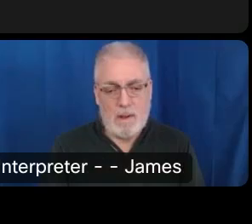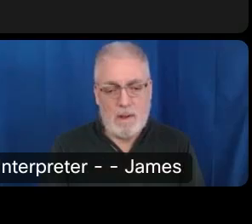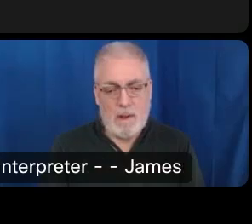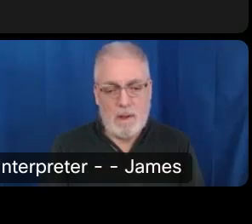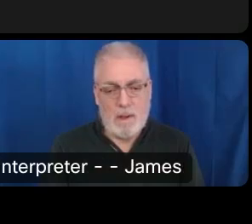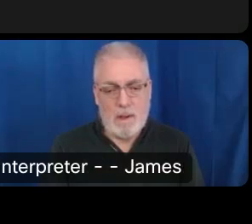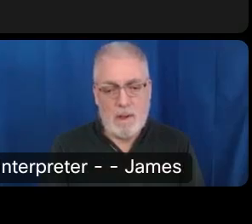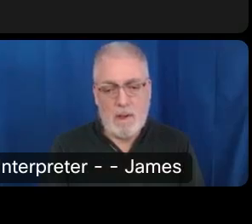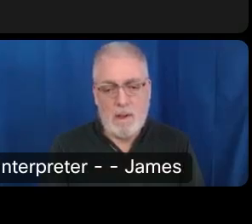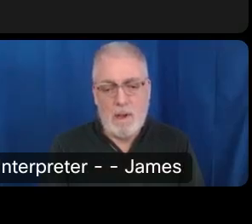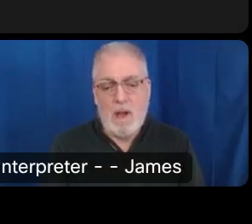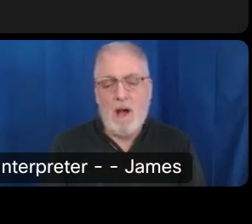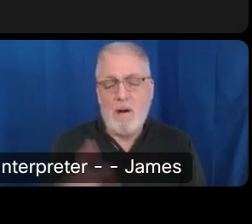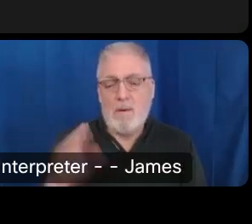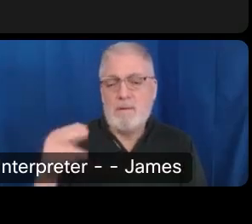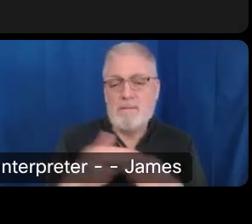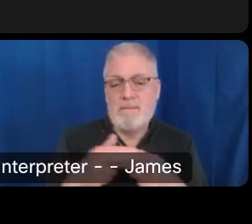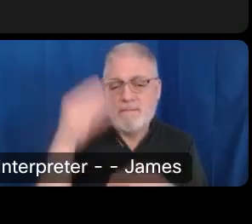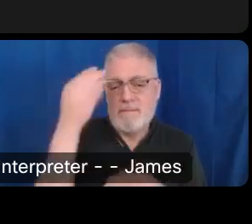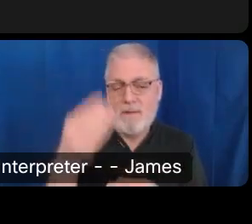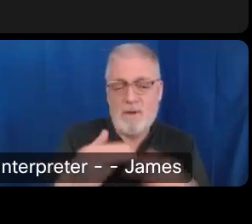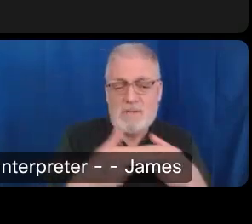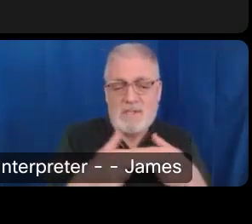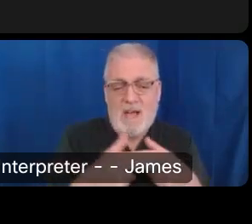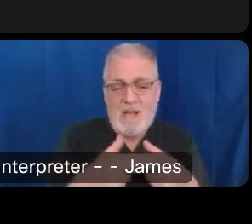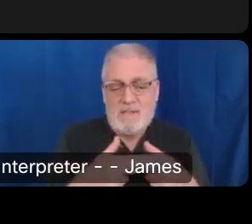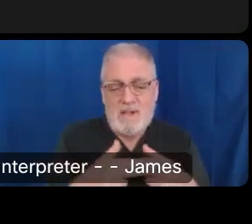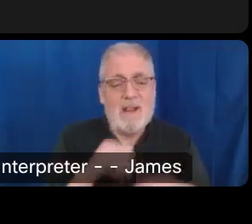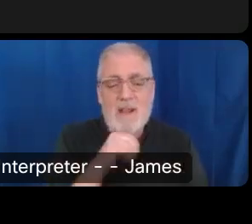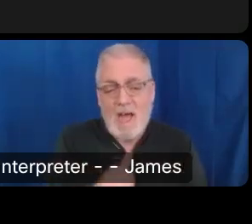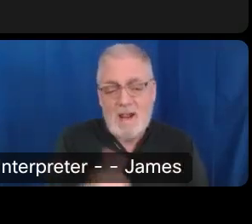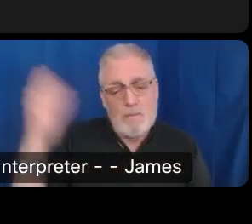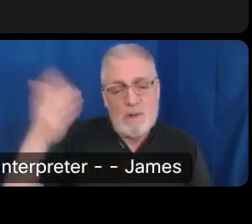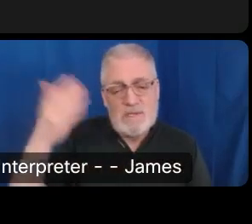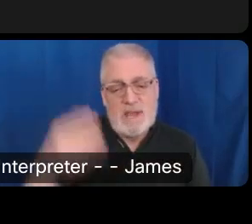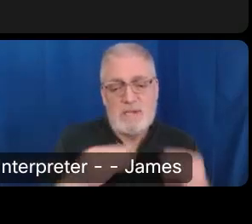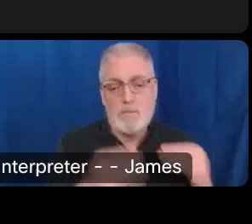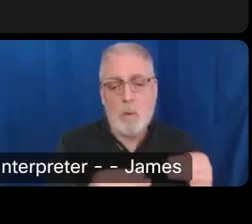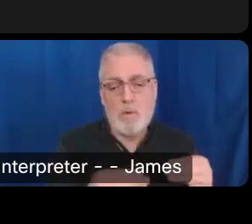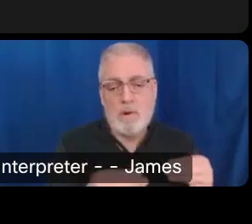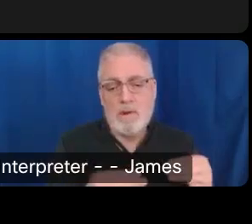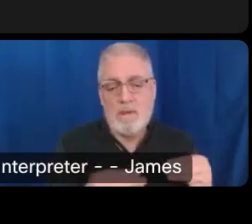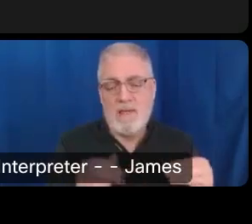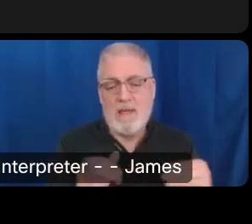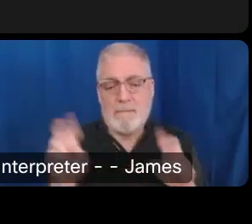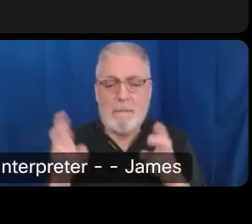no viewer mode instead of presentation mode. Okay.